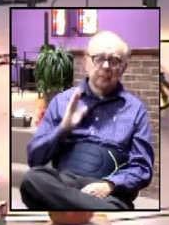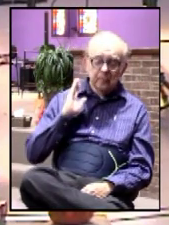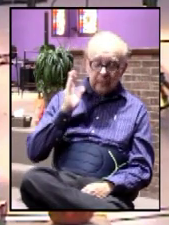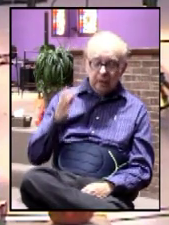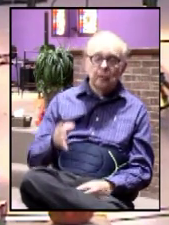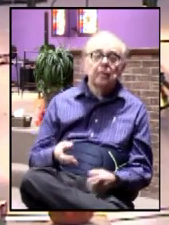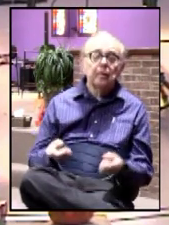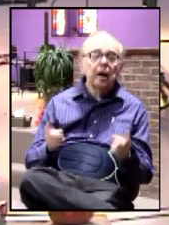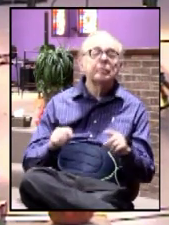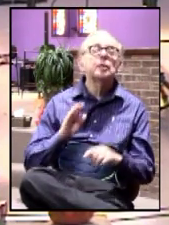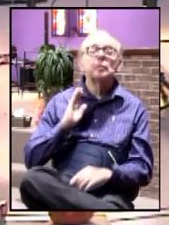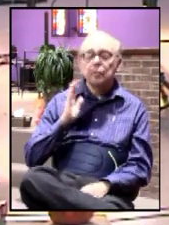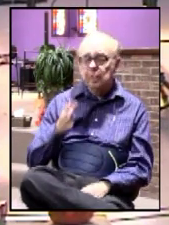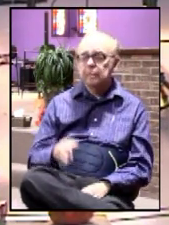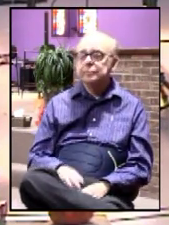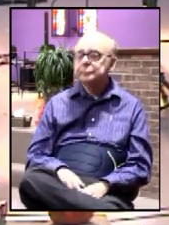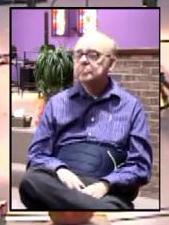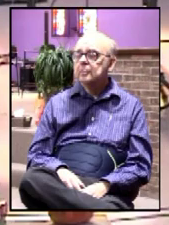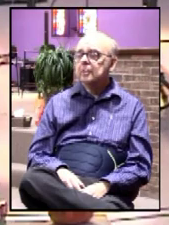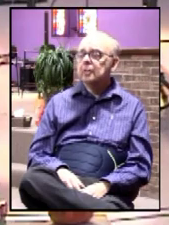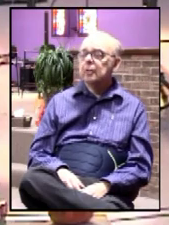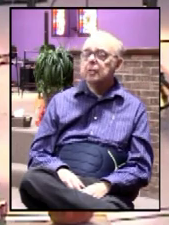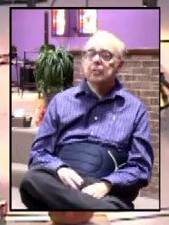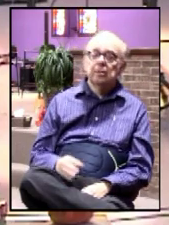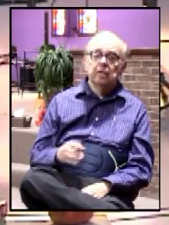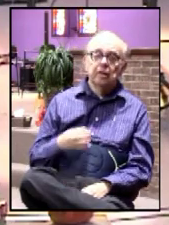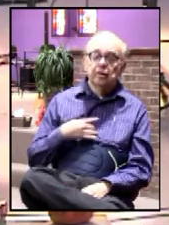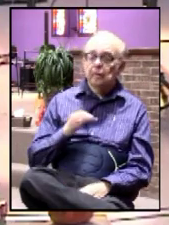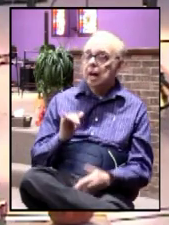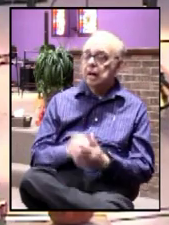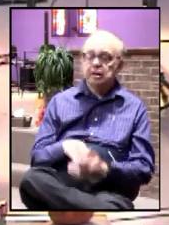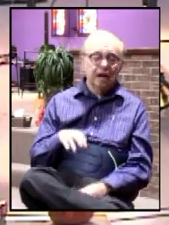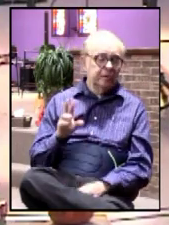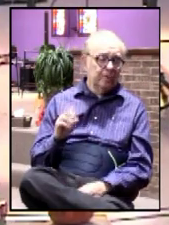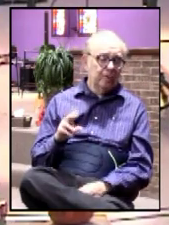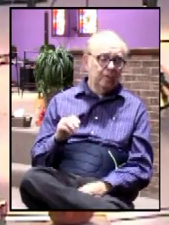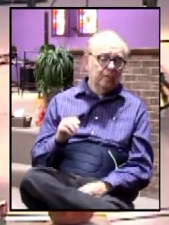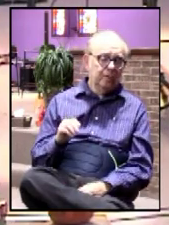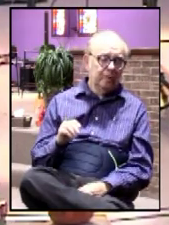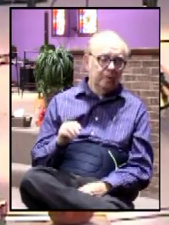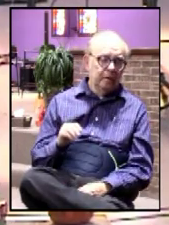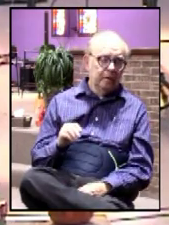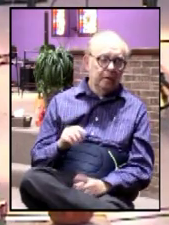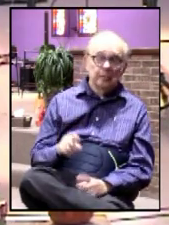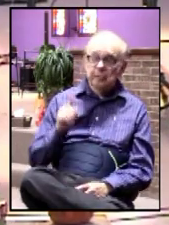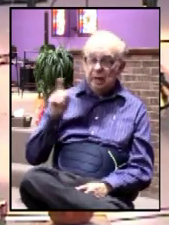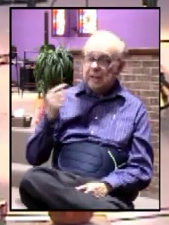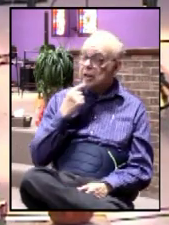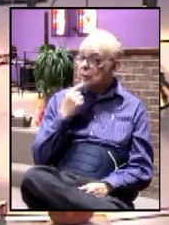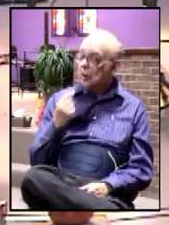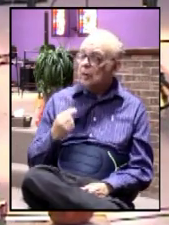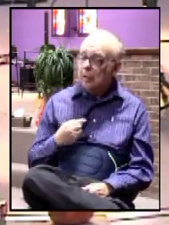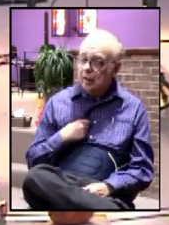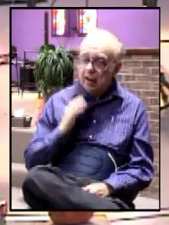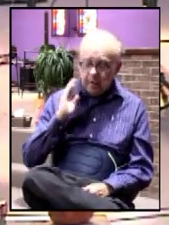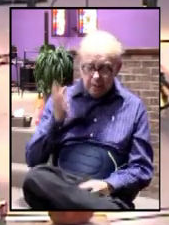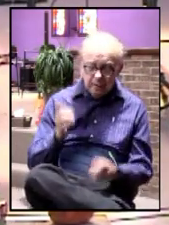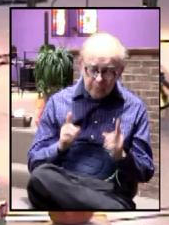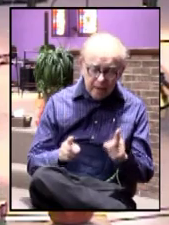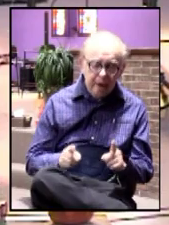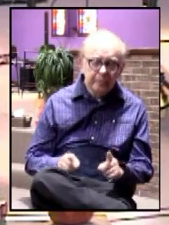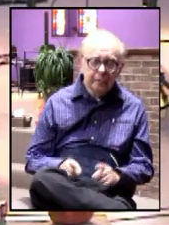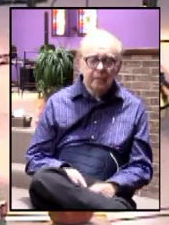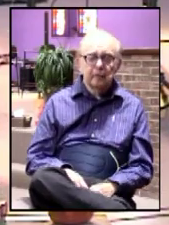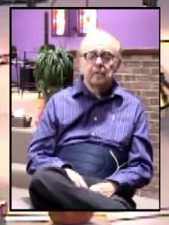It will happen. Do I like it? No. But he told me it's going